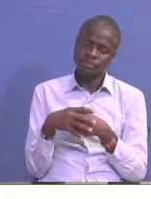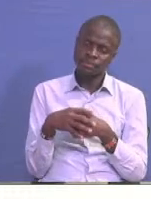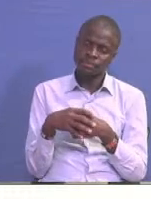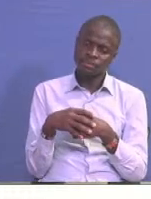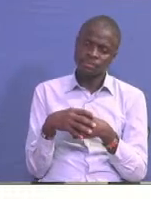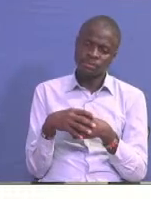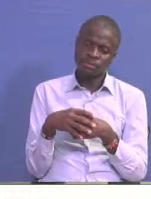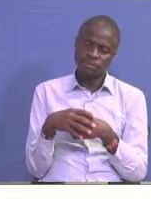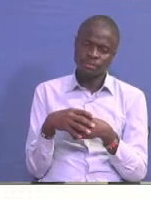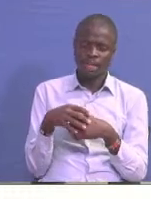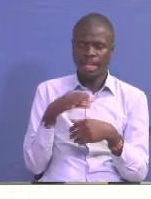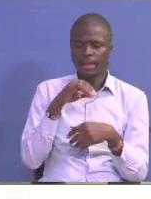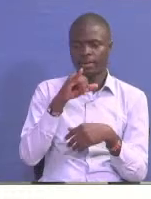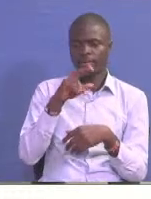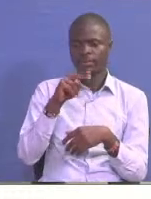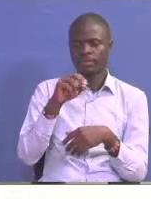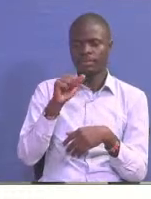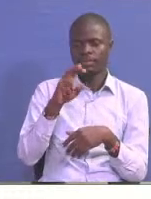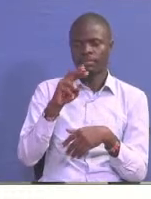and innovative.